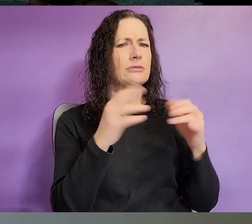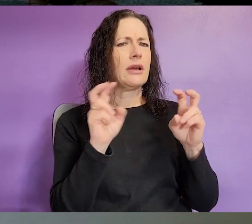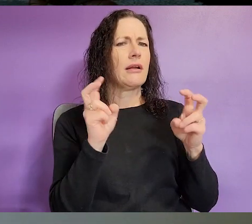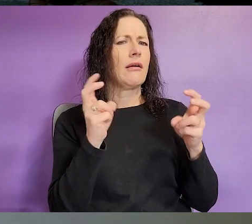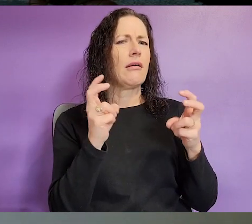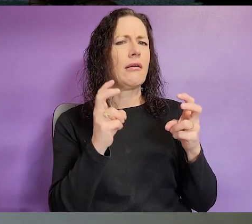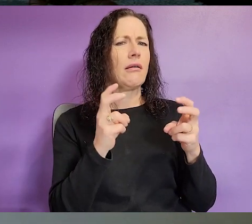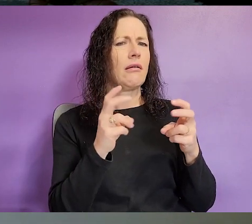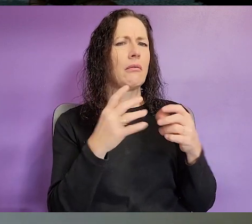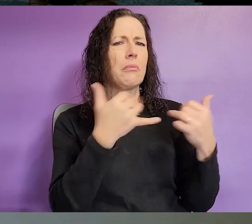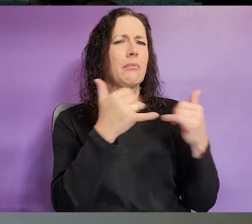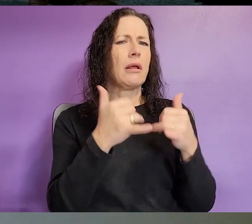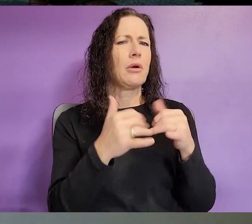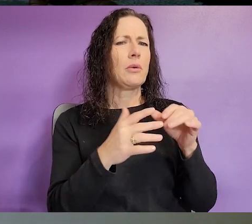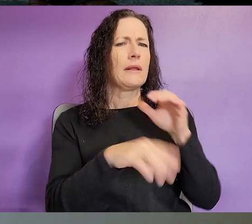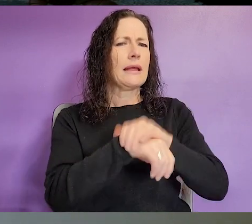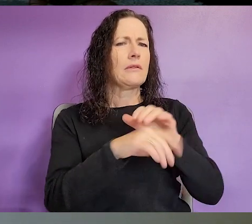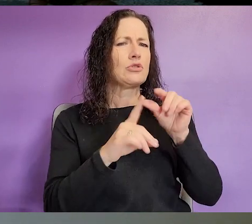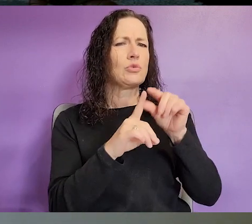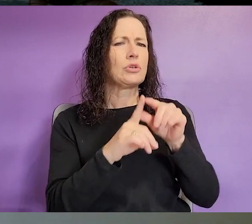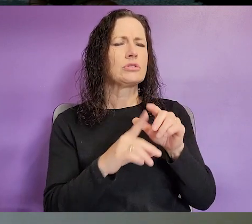be arranged.